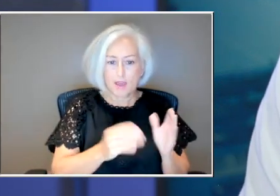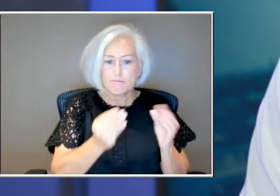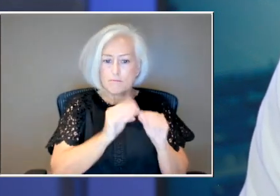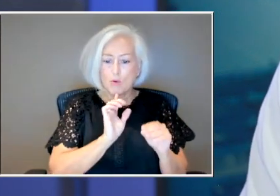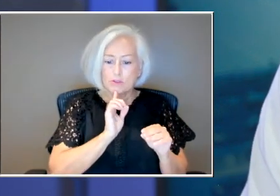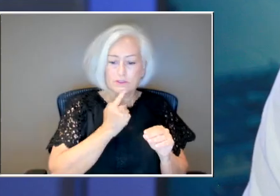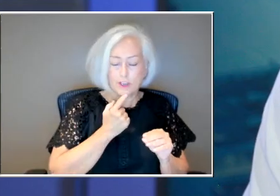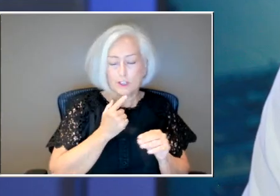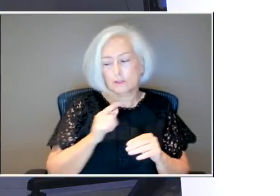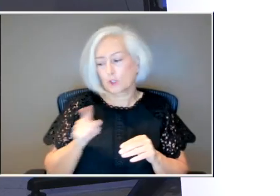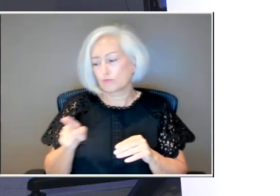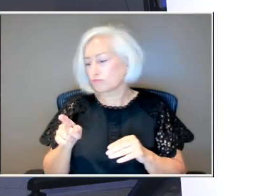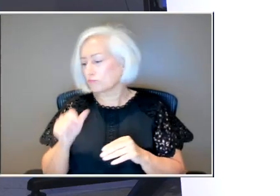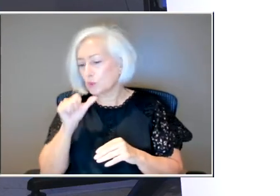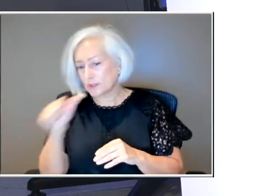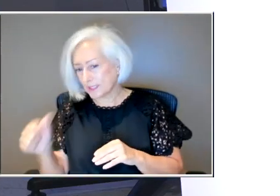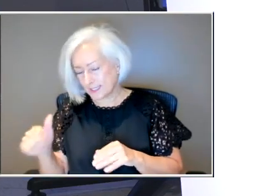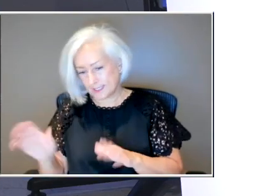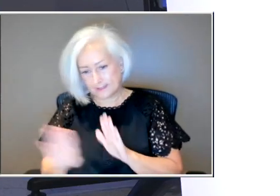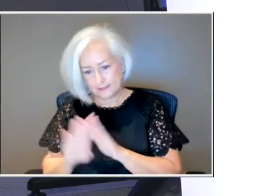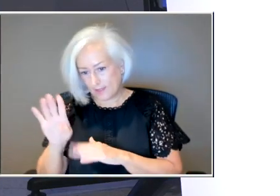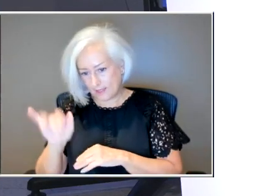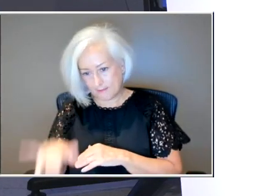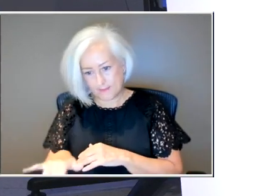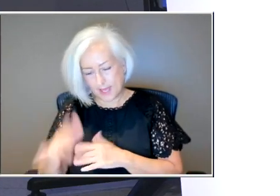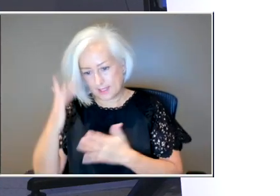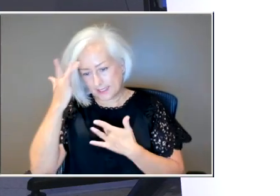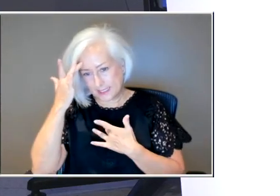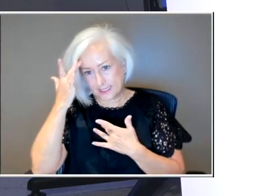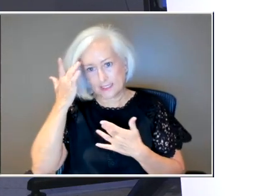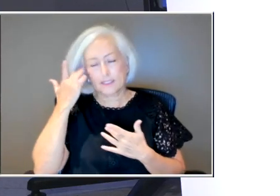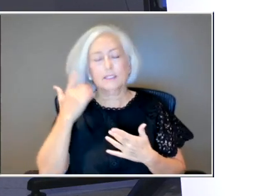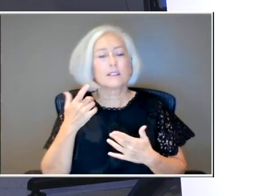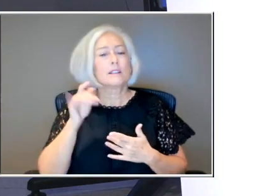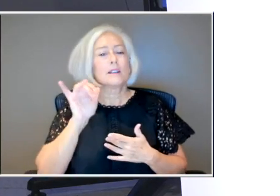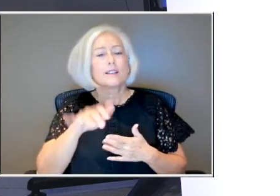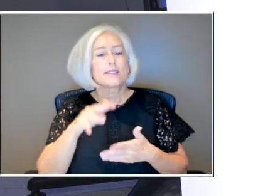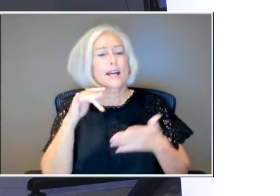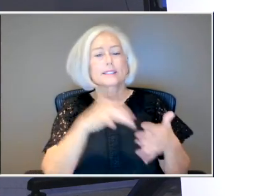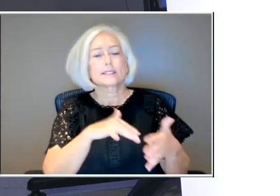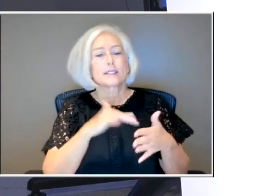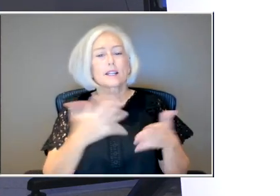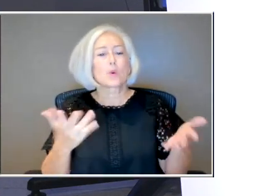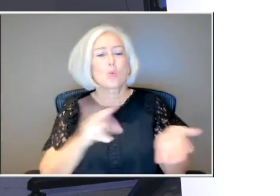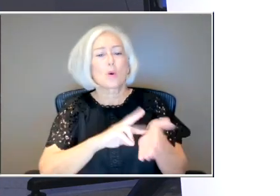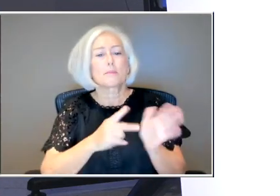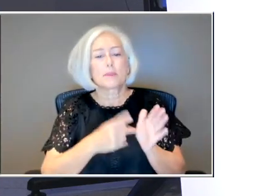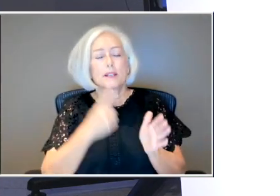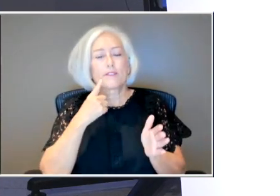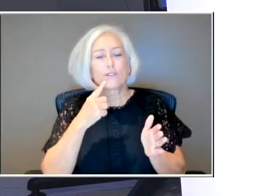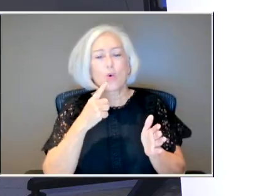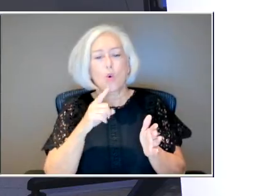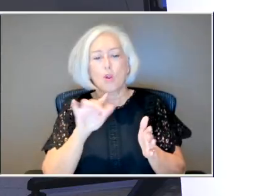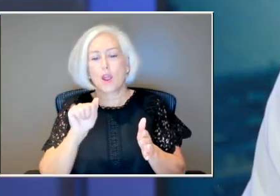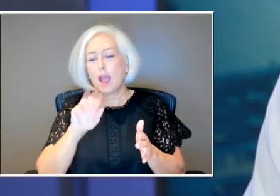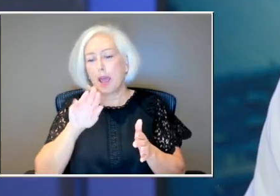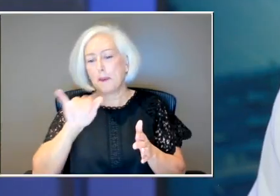fully understand. And regarding that study, what would the results of that study mean for someone like Abby? For somebody like